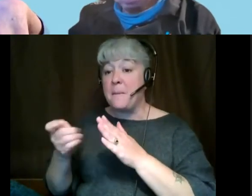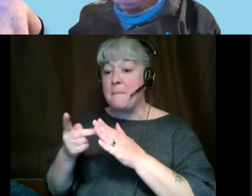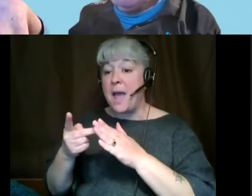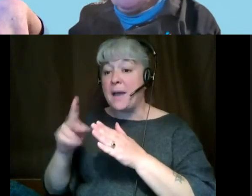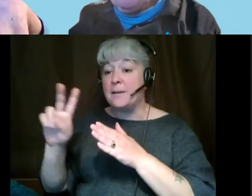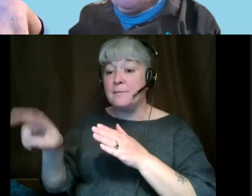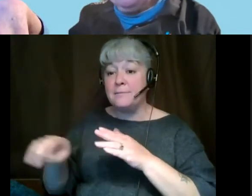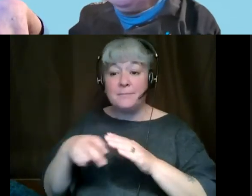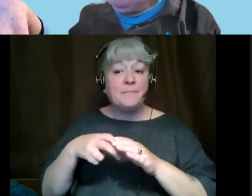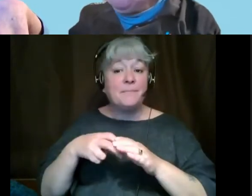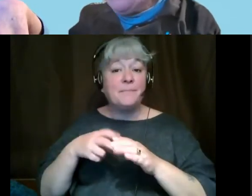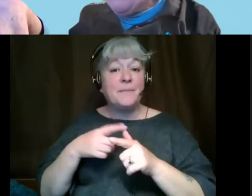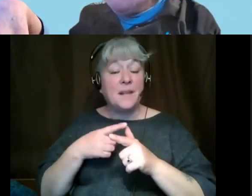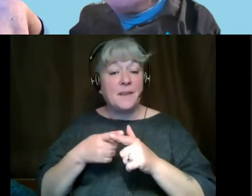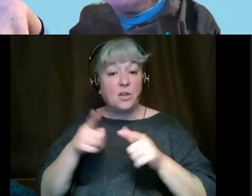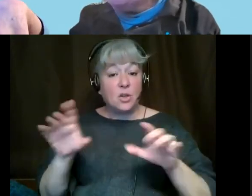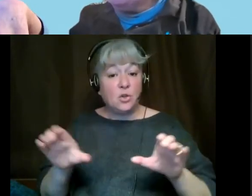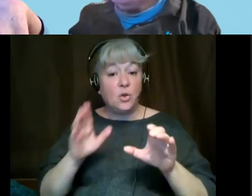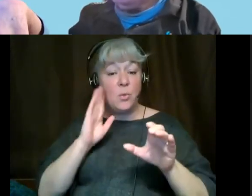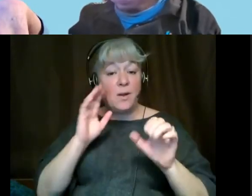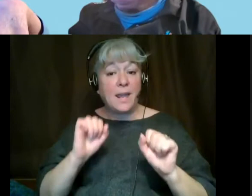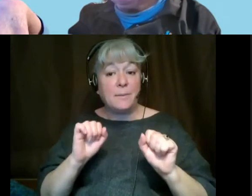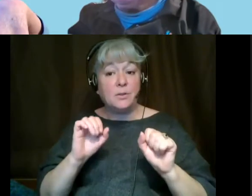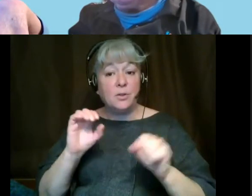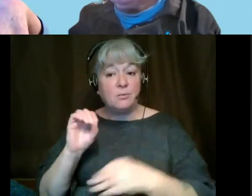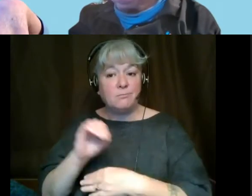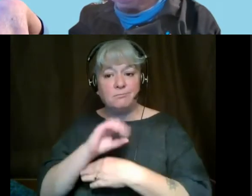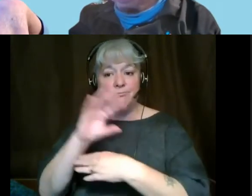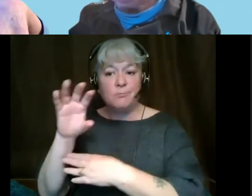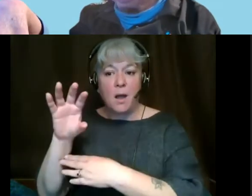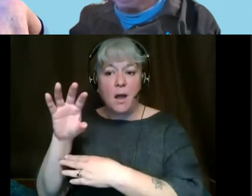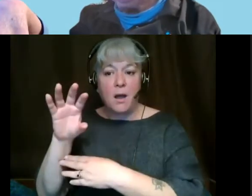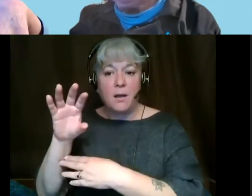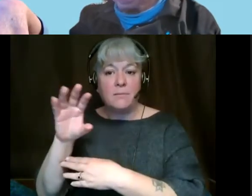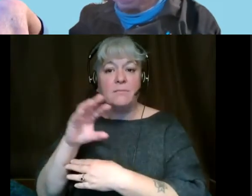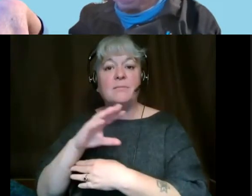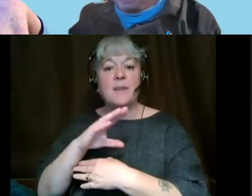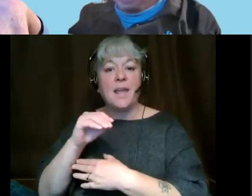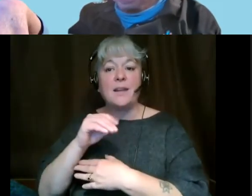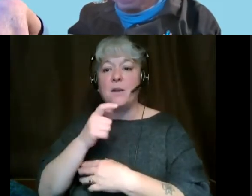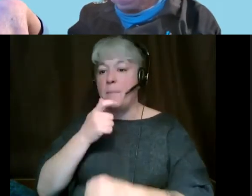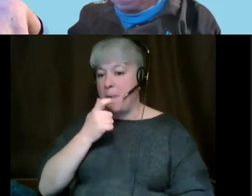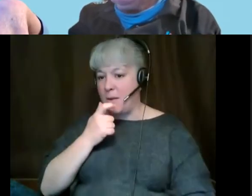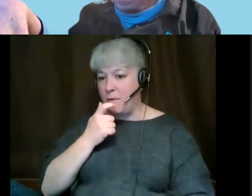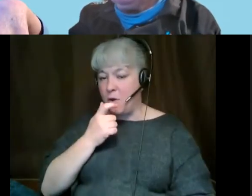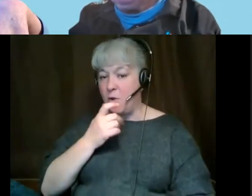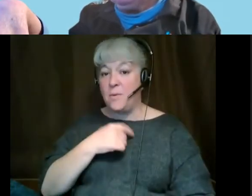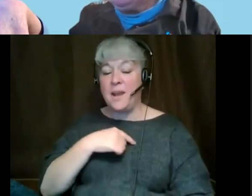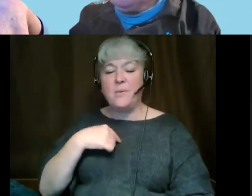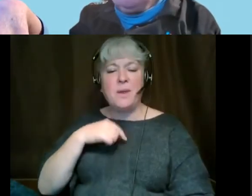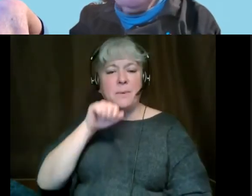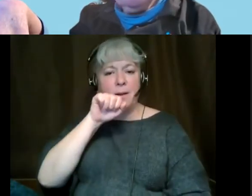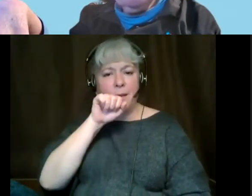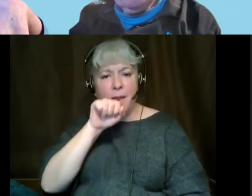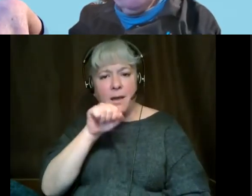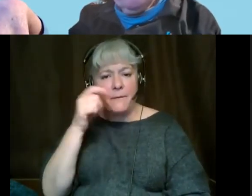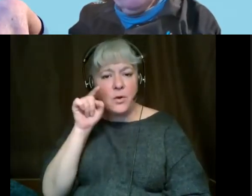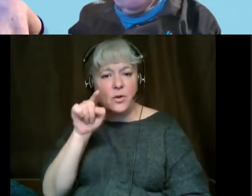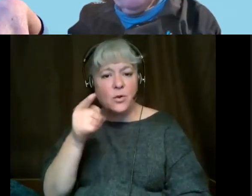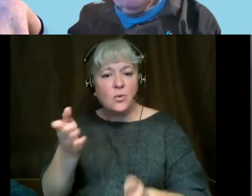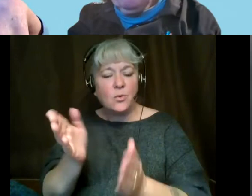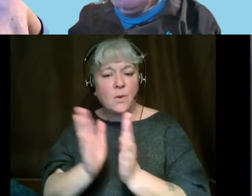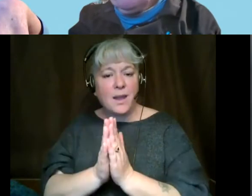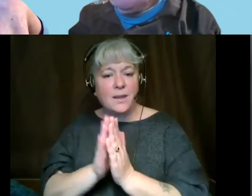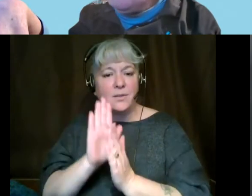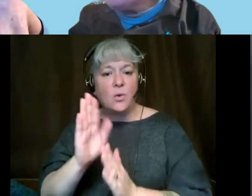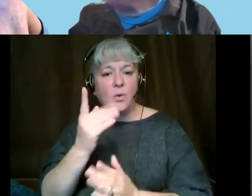when you do, you'll be able to turn on your camera and your microphone. And we would love to have you ask